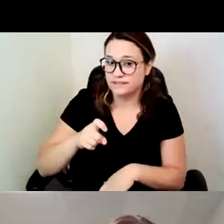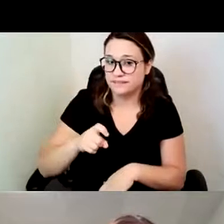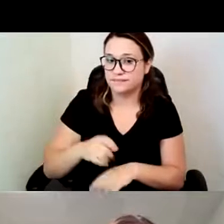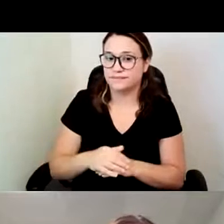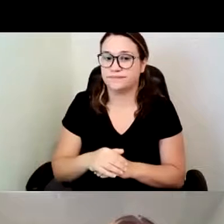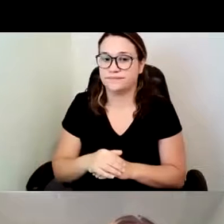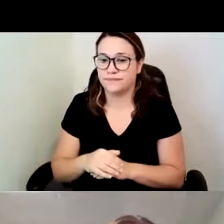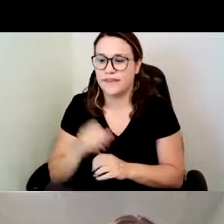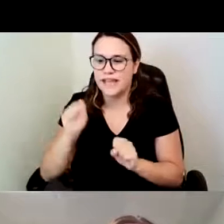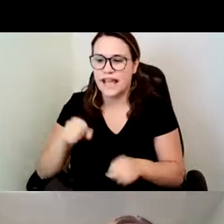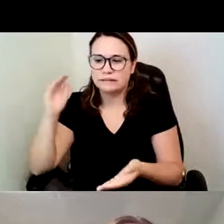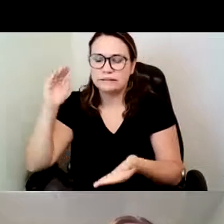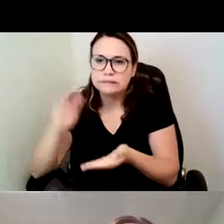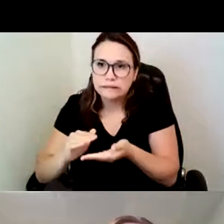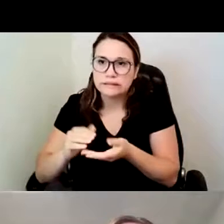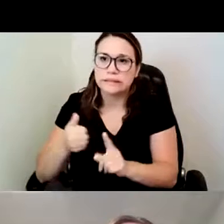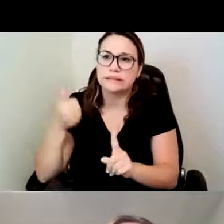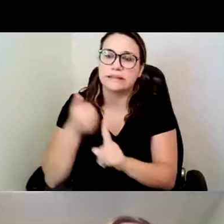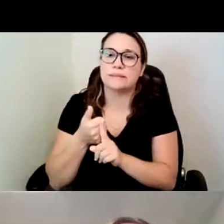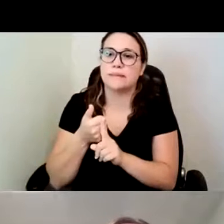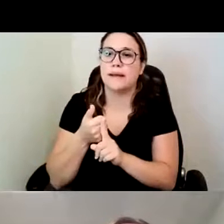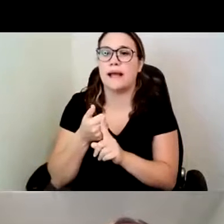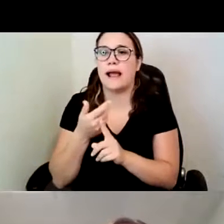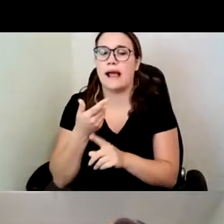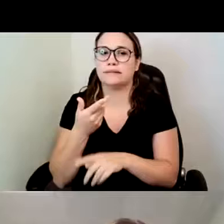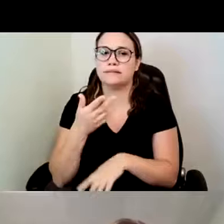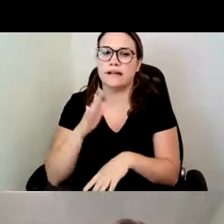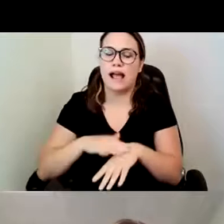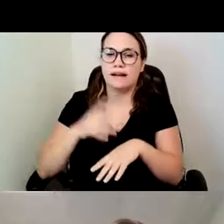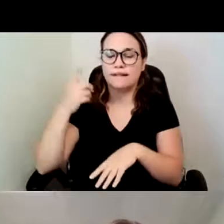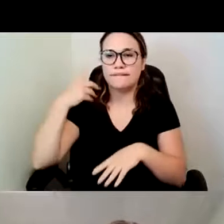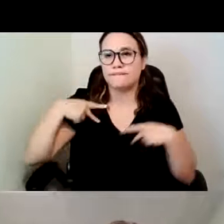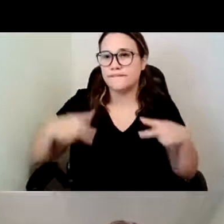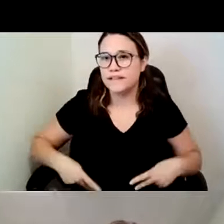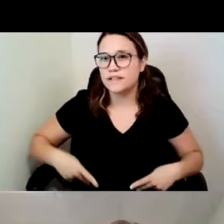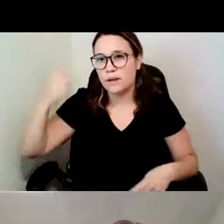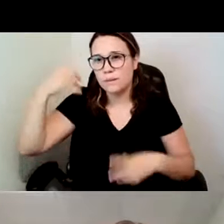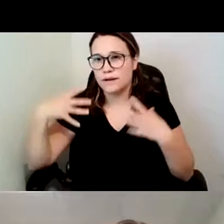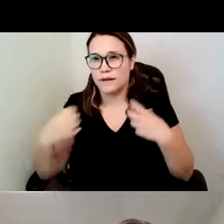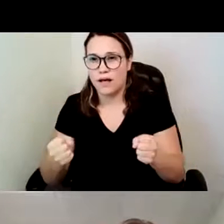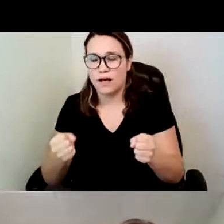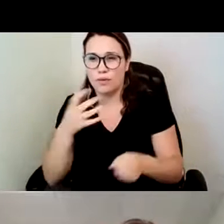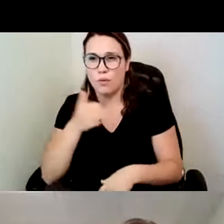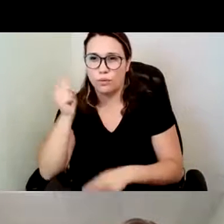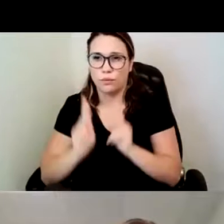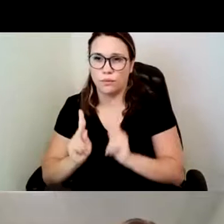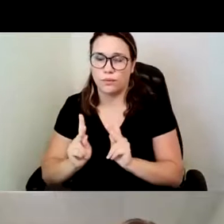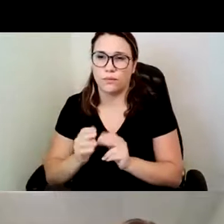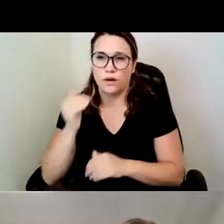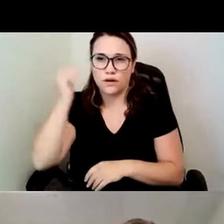lessen the impact of substance misuse on the physical and mental health of older adults.